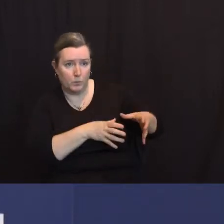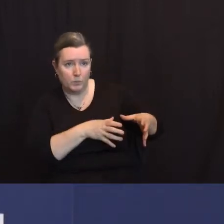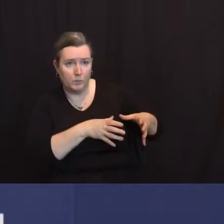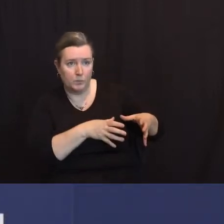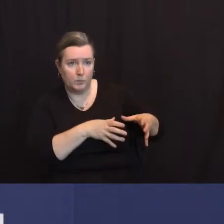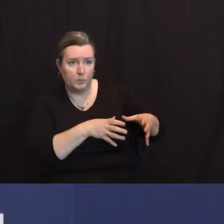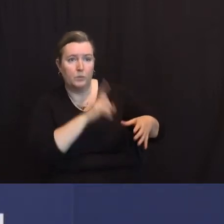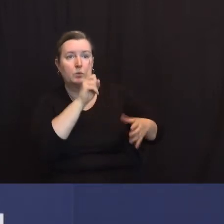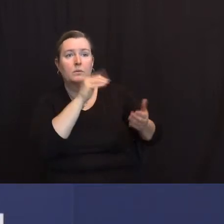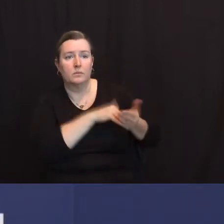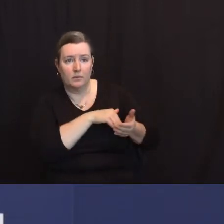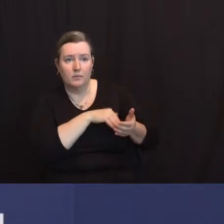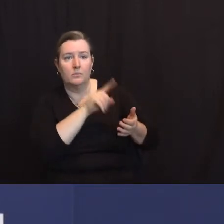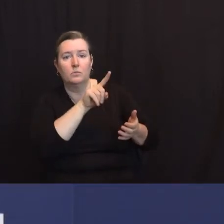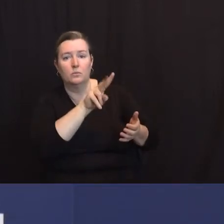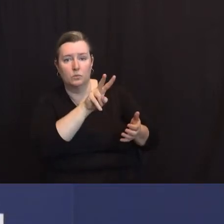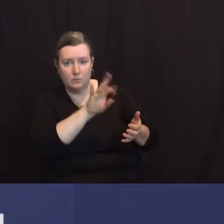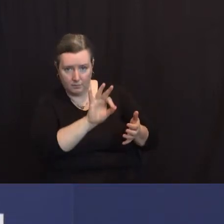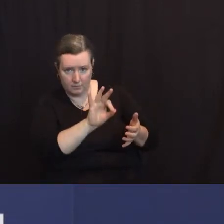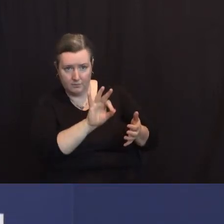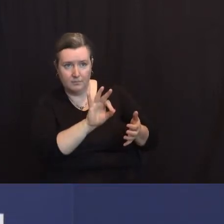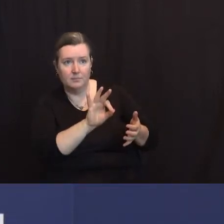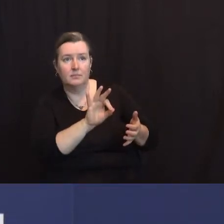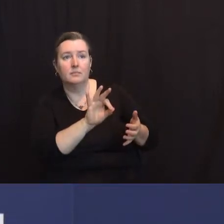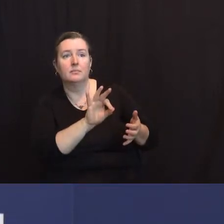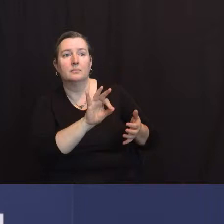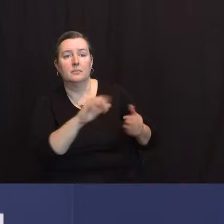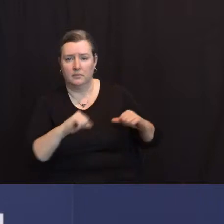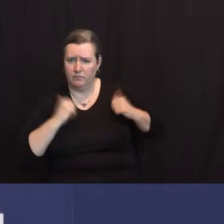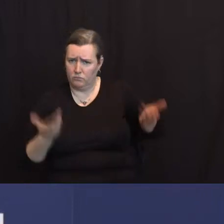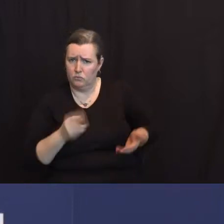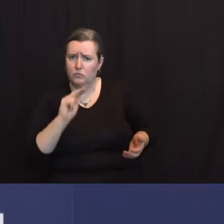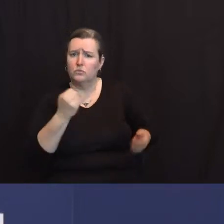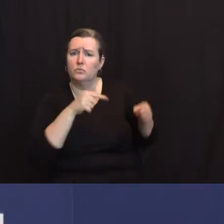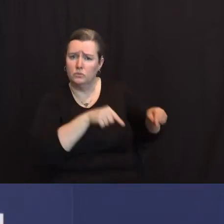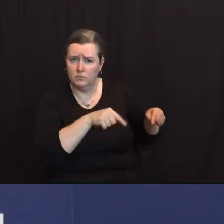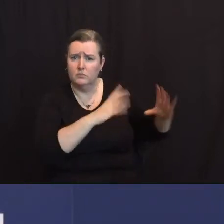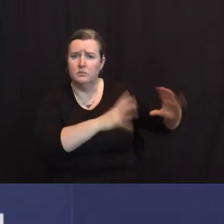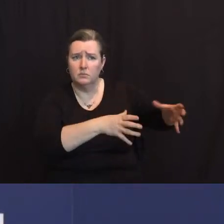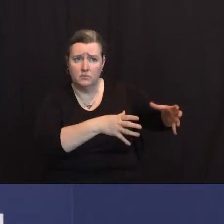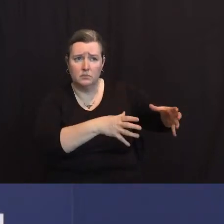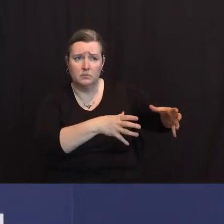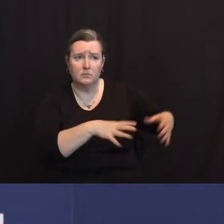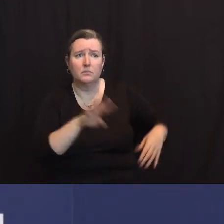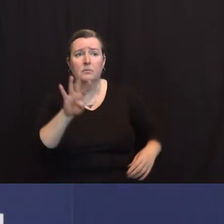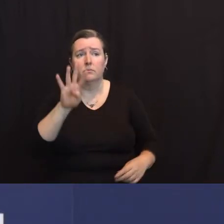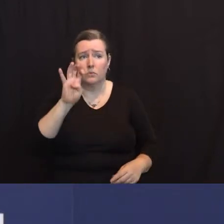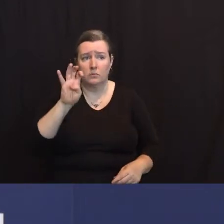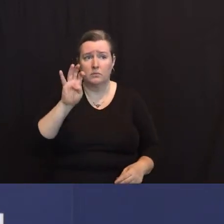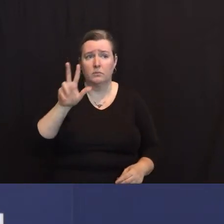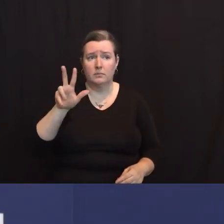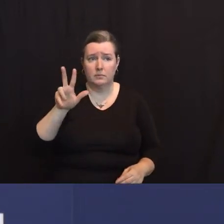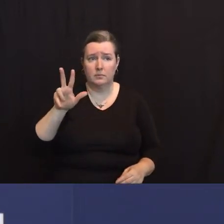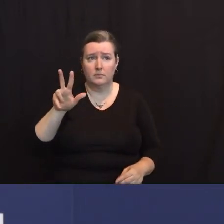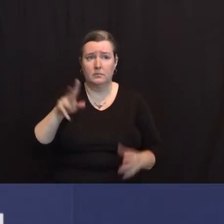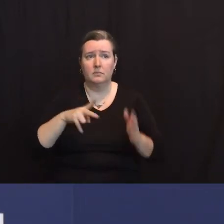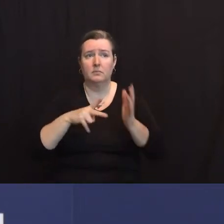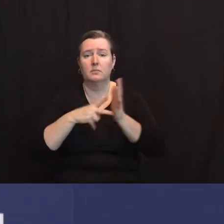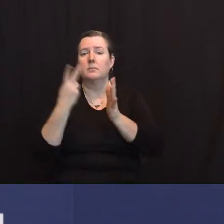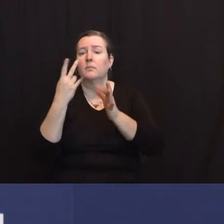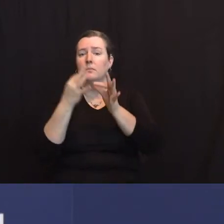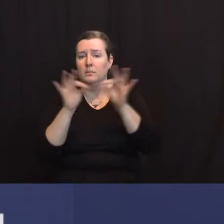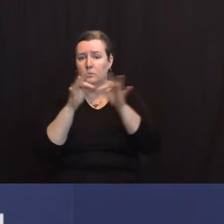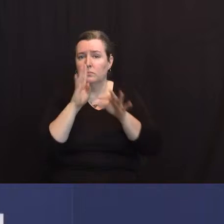1,029 are currently New Jersey residents. 403 are bilingual.